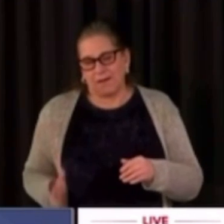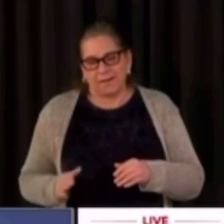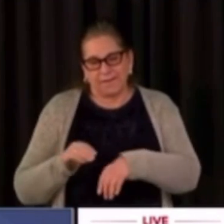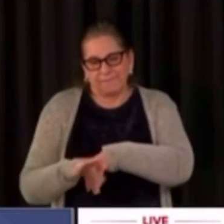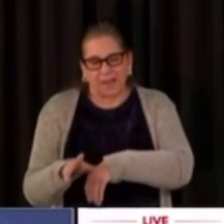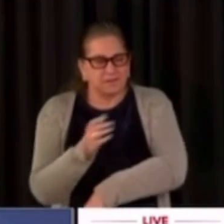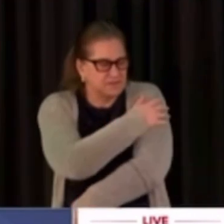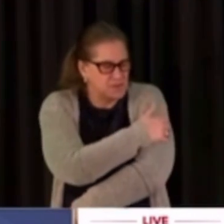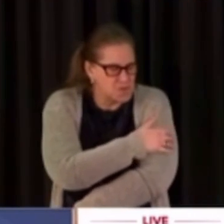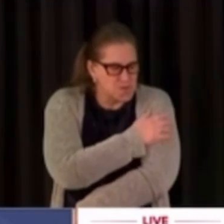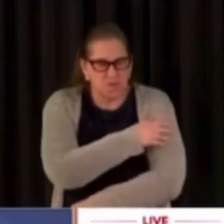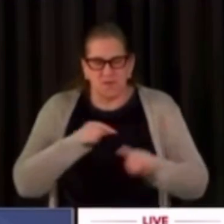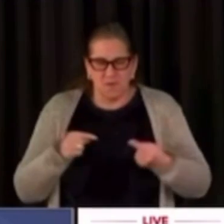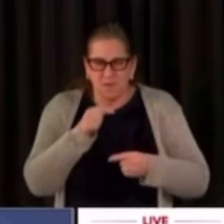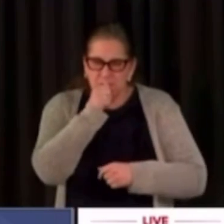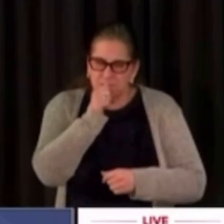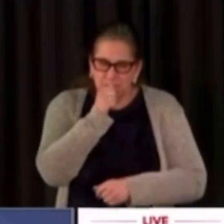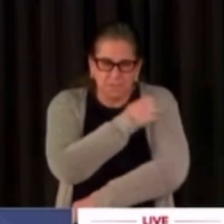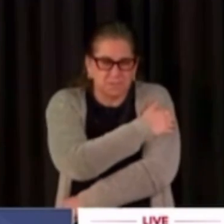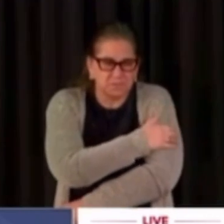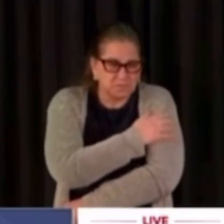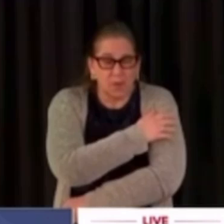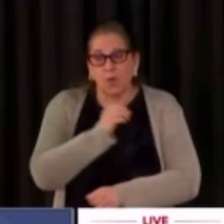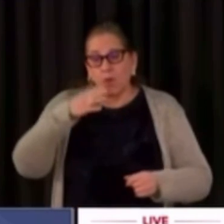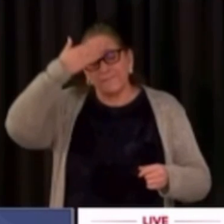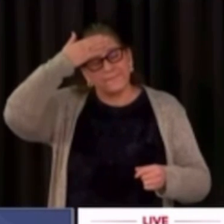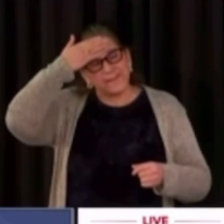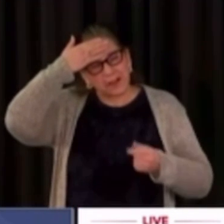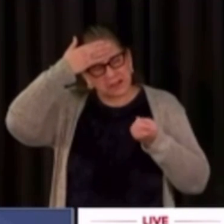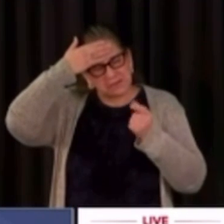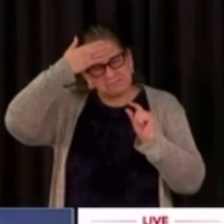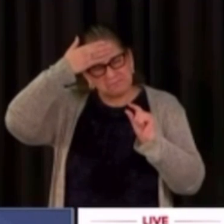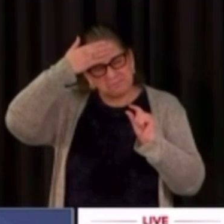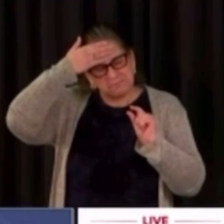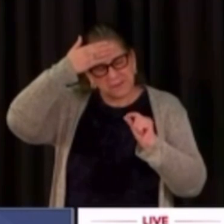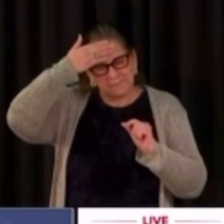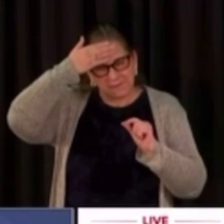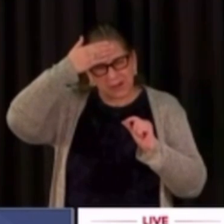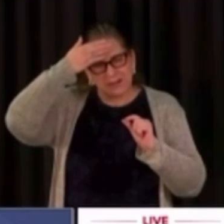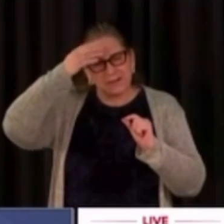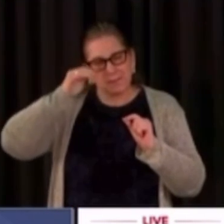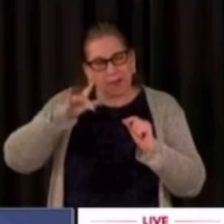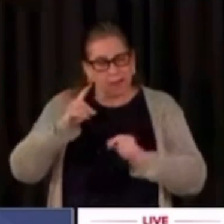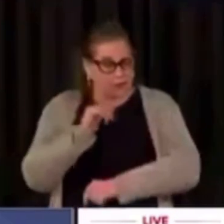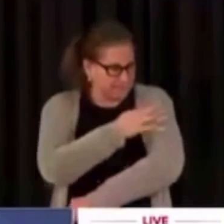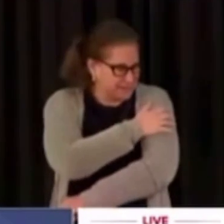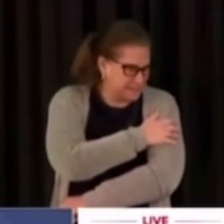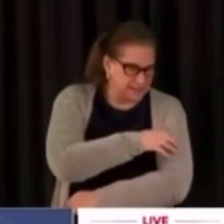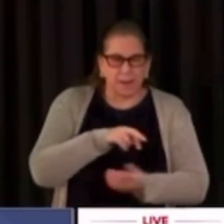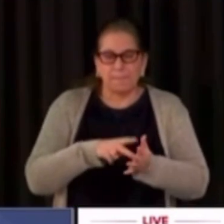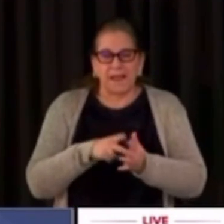mild fever. These reactions simply mean that the vaccine is working. For most people, such